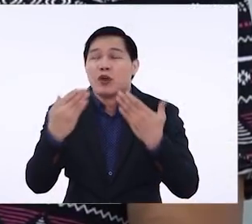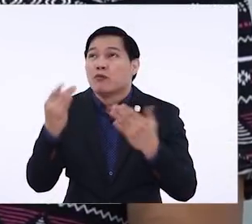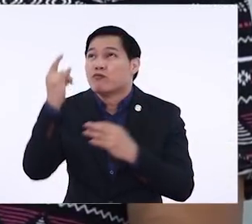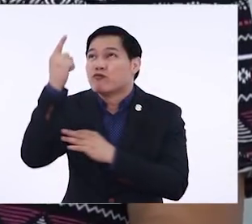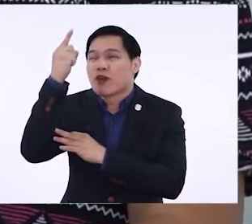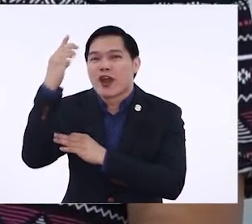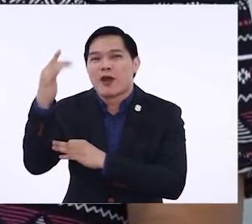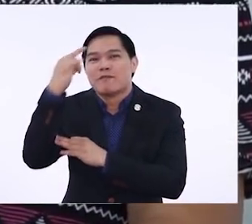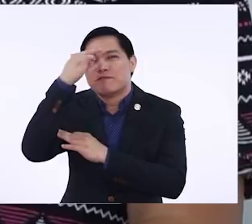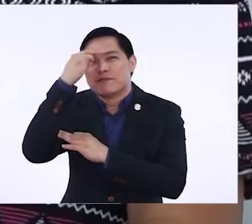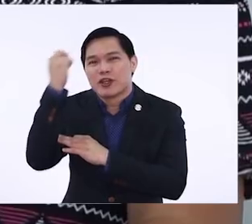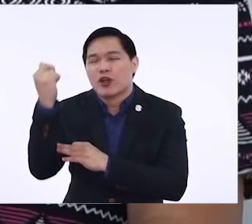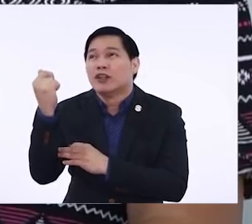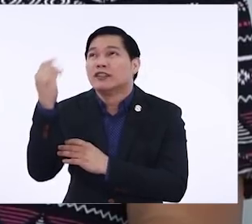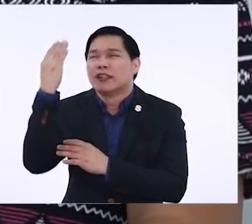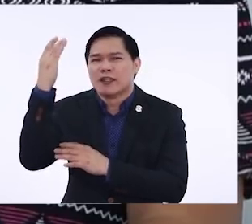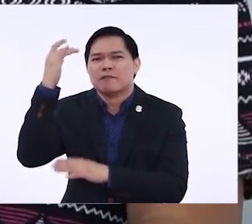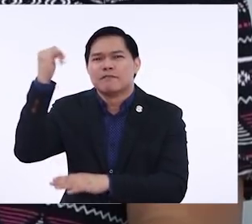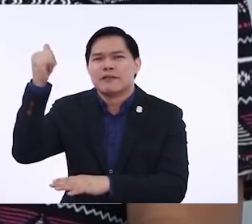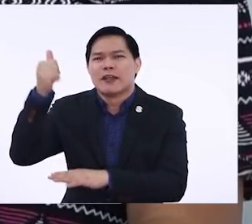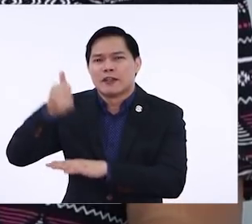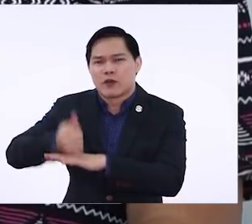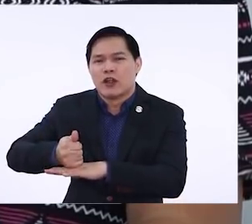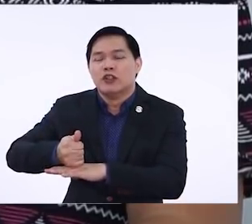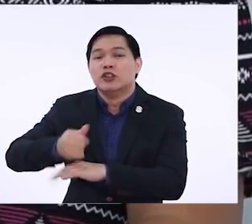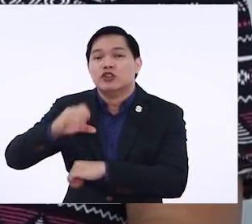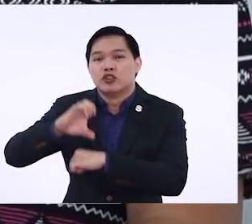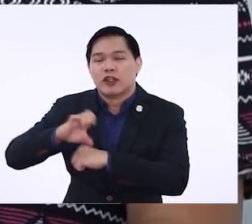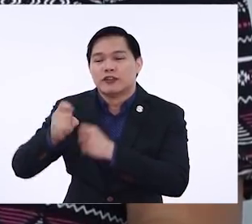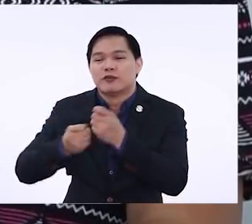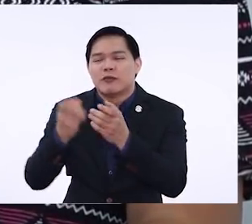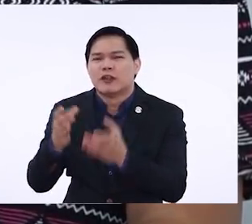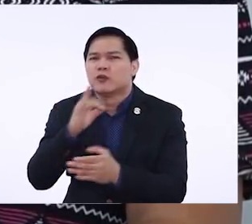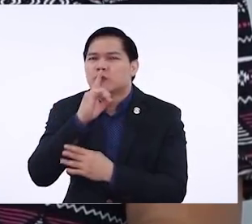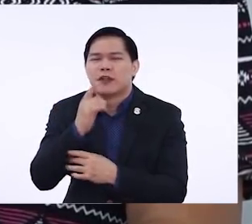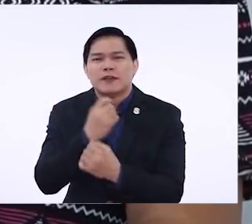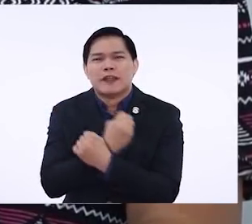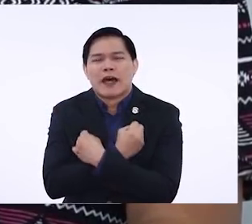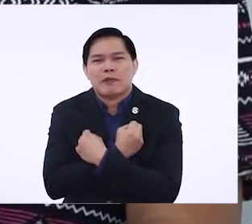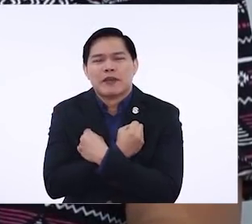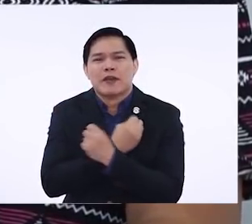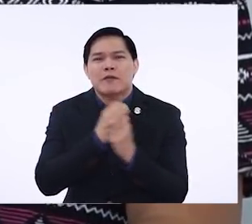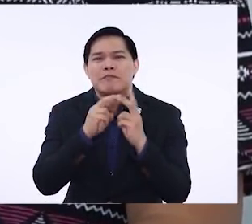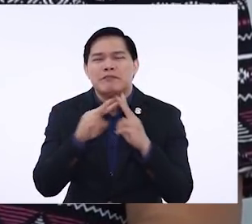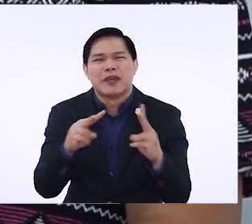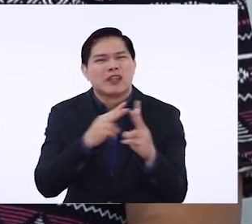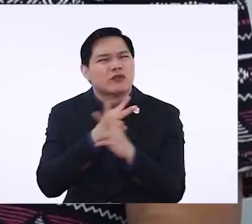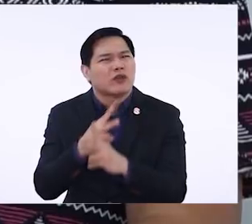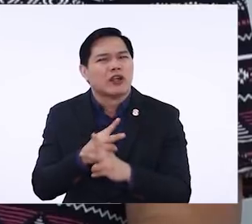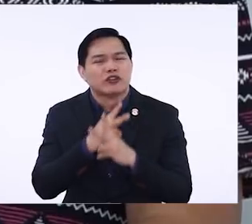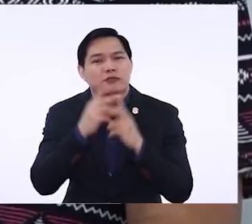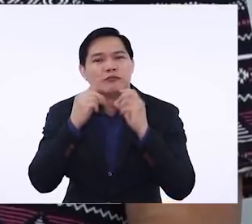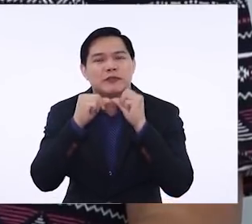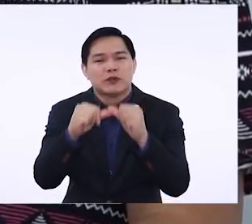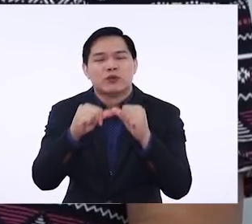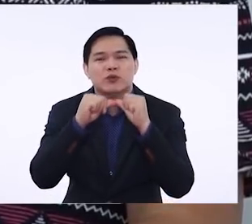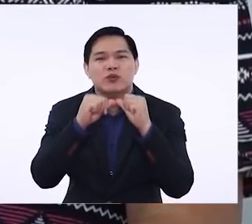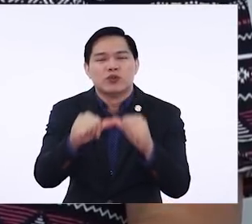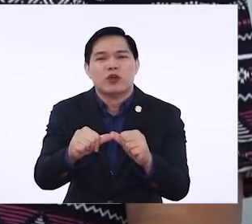Diyos dahil naglagay siya ng pamamahala na pagmahal, mapagmalasakit, at patuloy